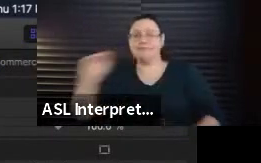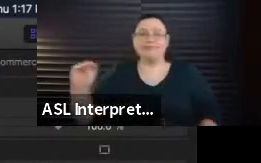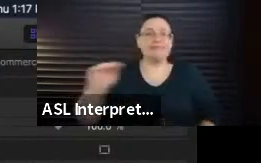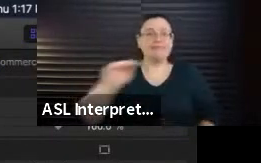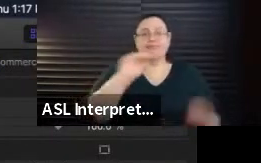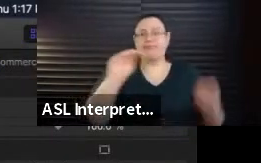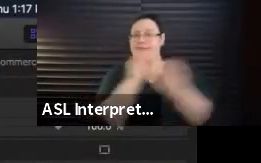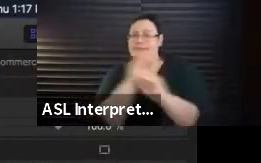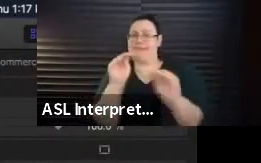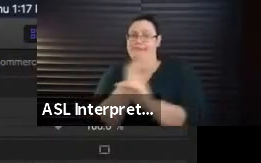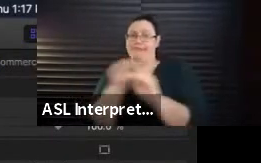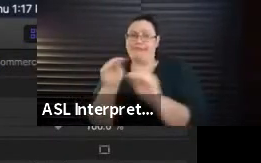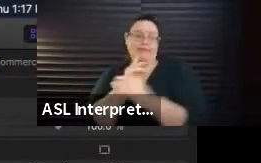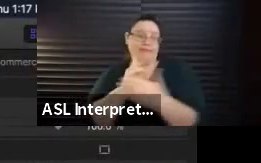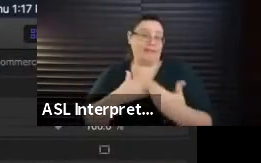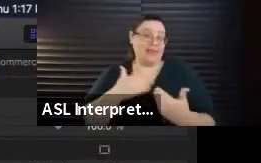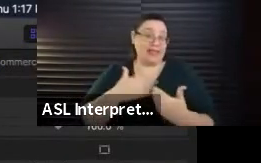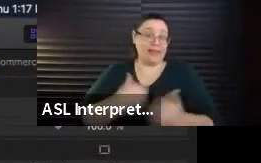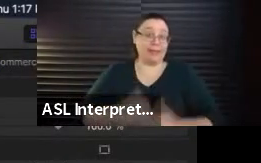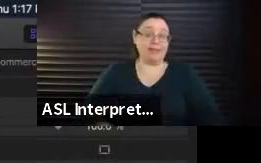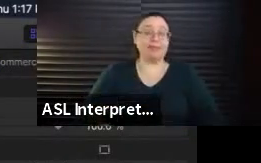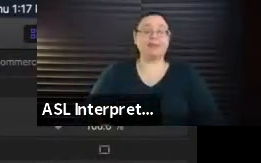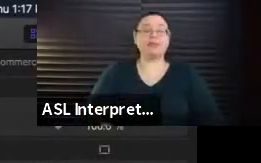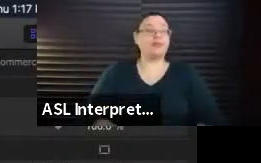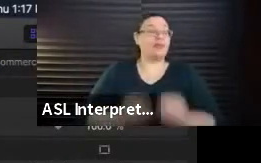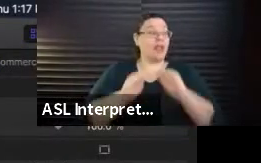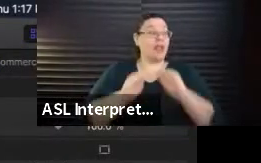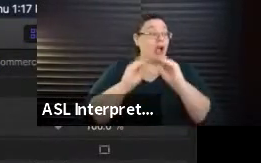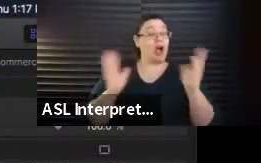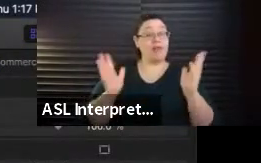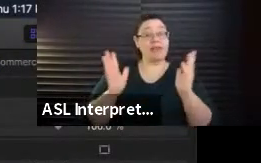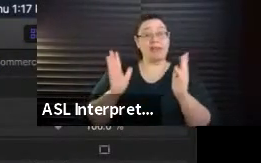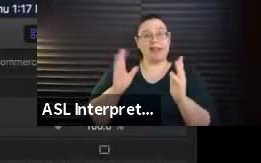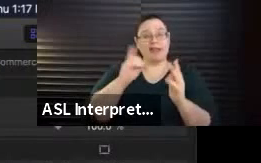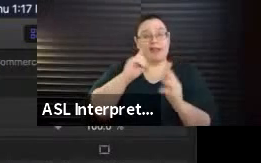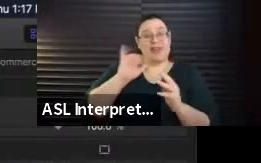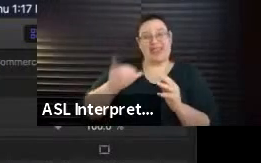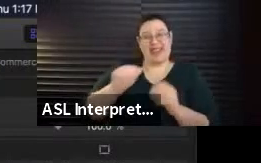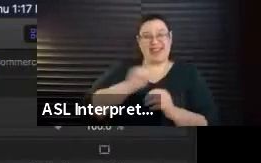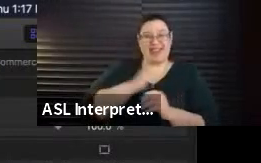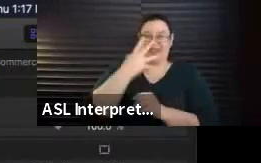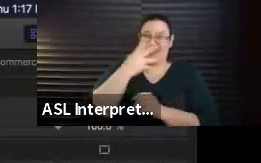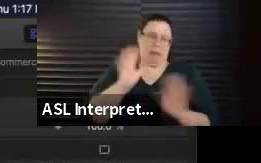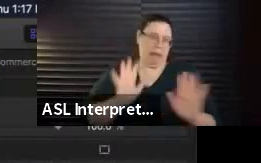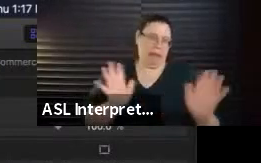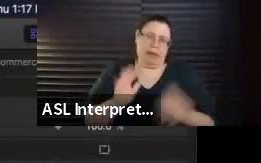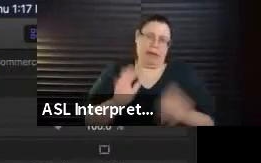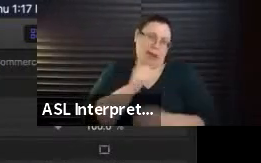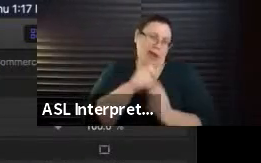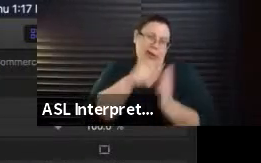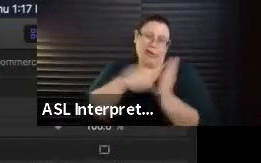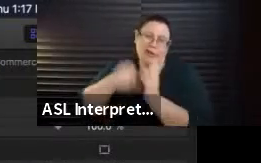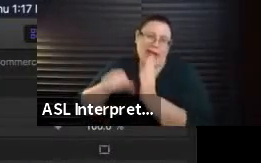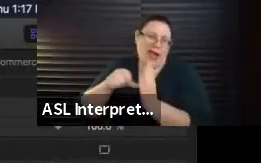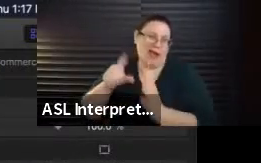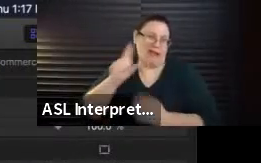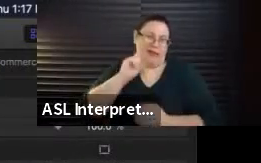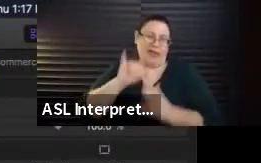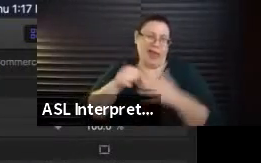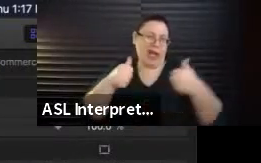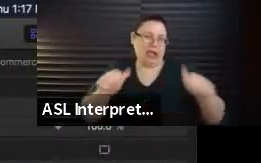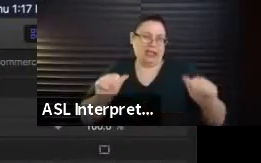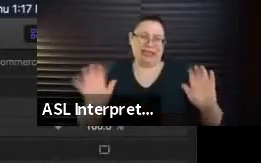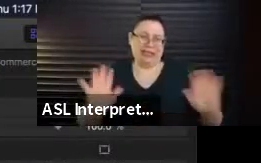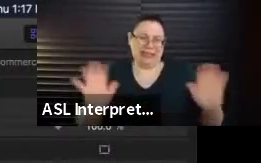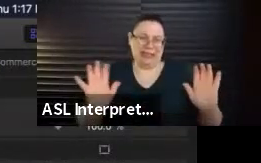any rearranging. Obviously, for this particular self-tape, I don't want to cut my first scene up into 3 different bits. So I'm just going to